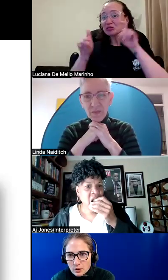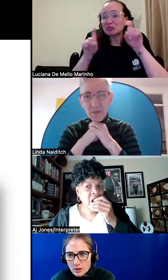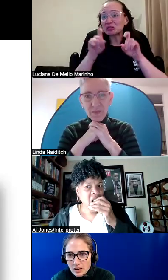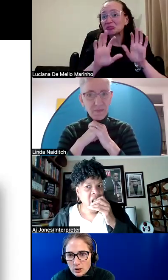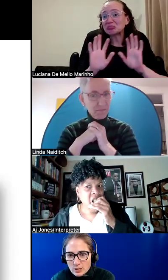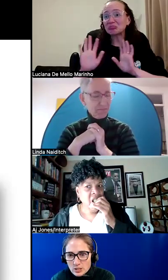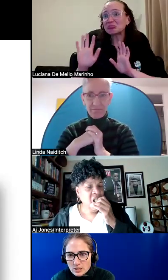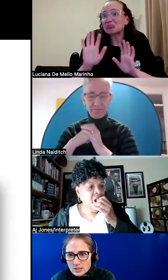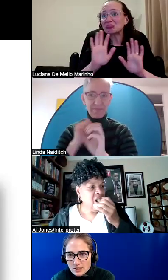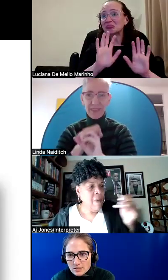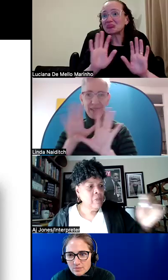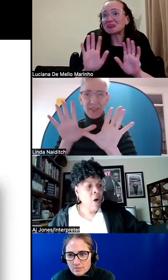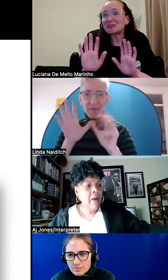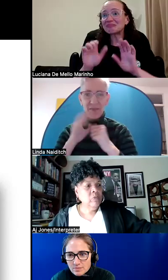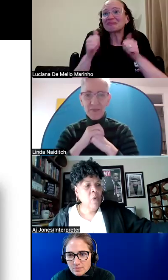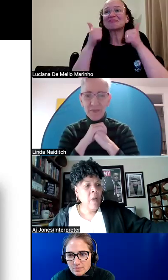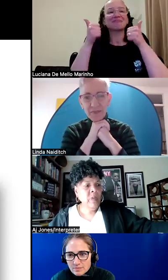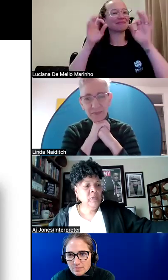Everyone good? Any questions?